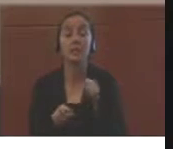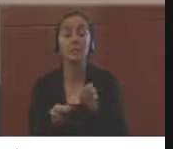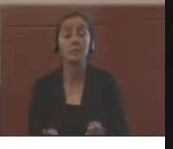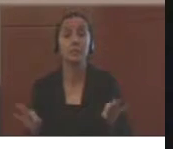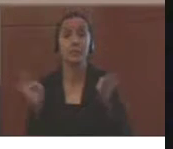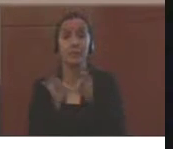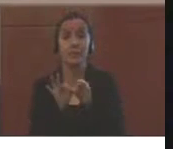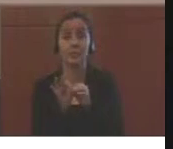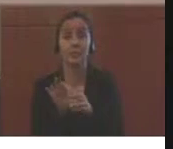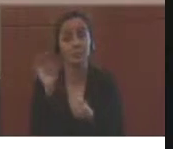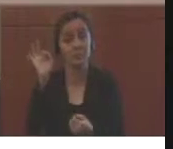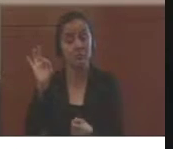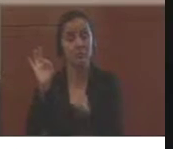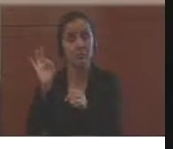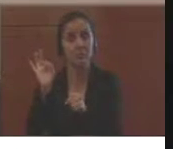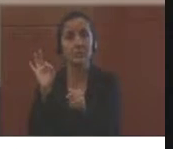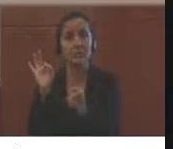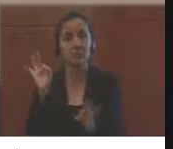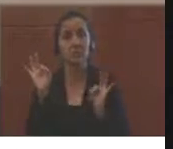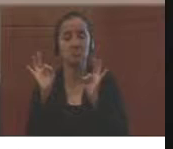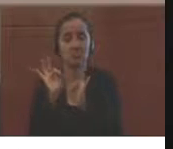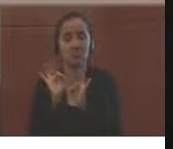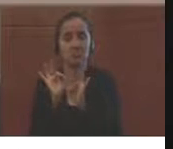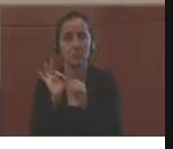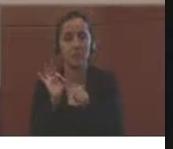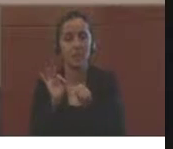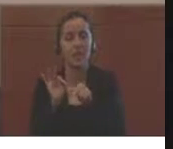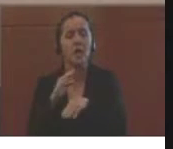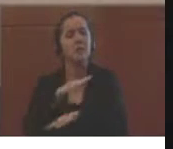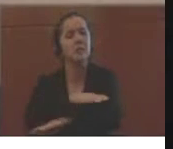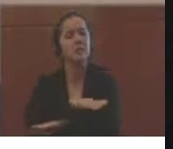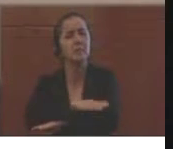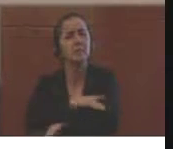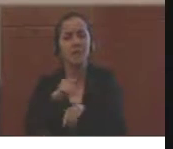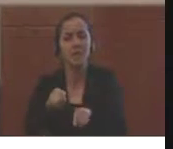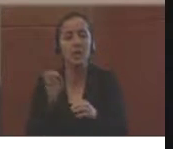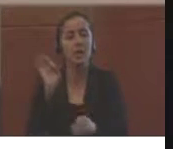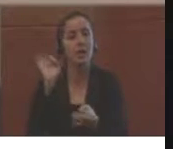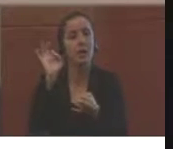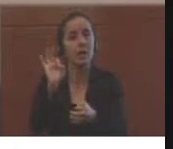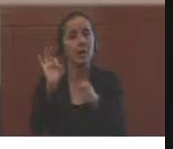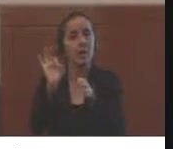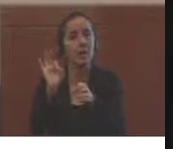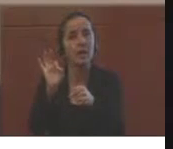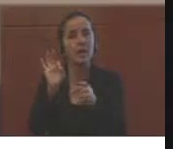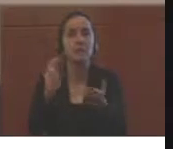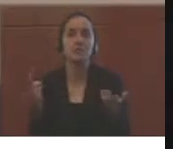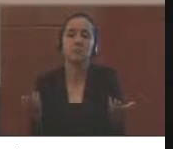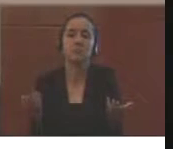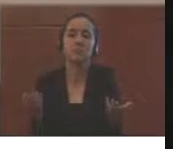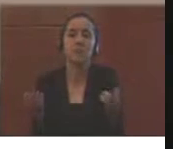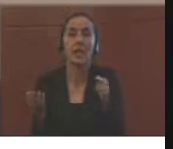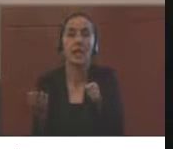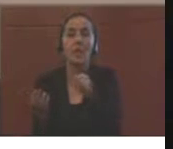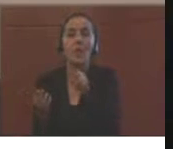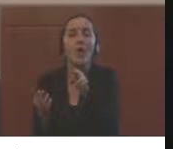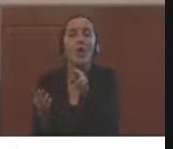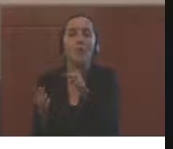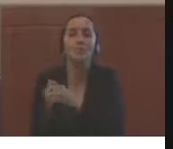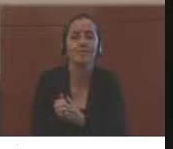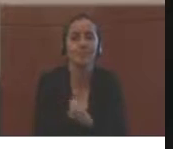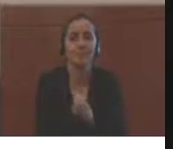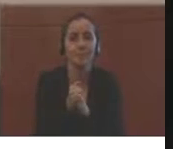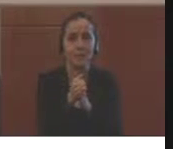This is an important product, obviously, of this platform, and it is also